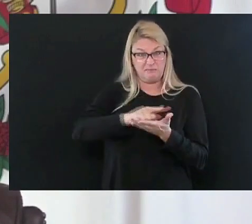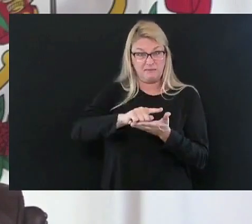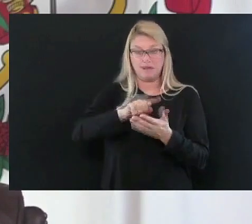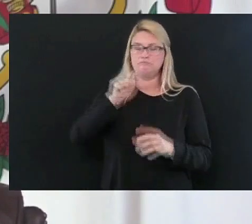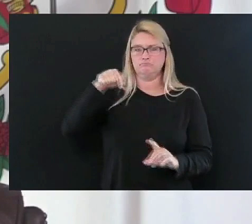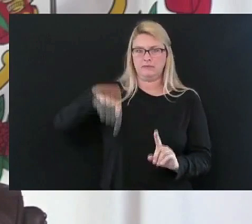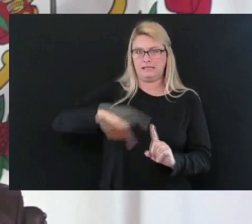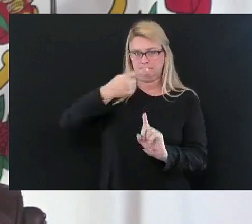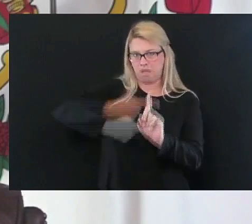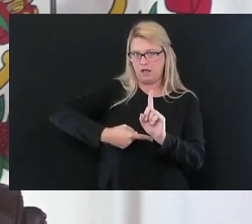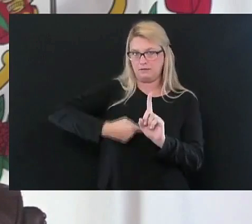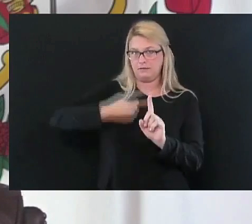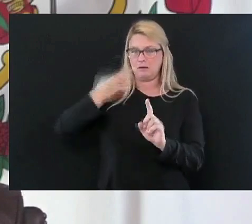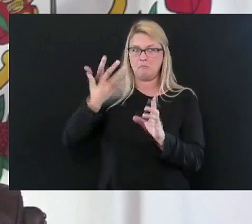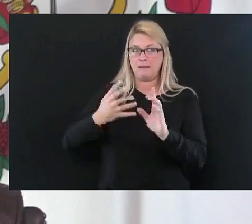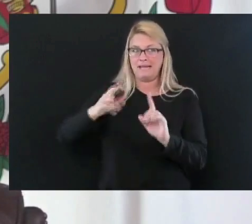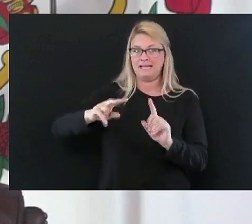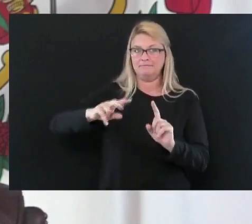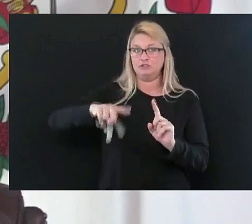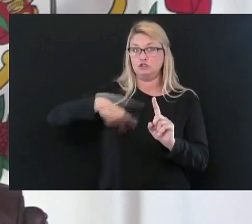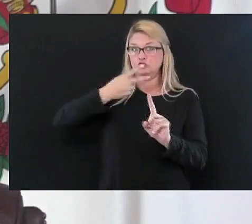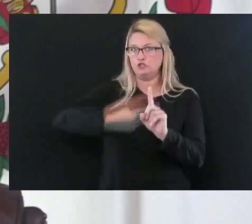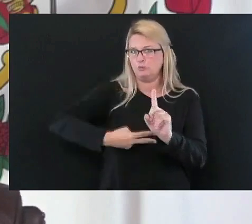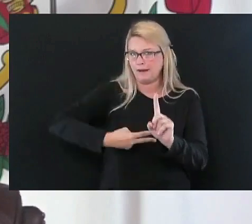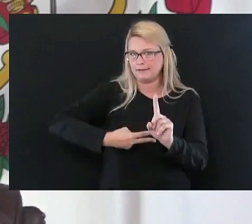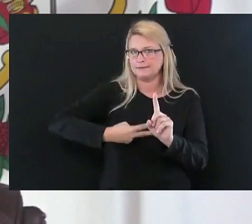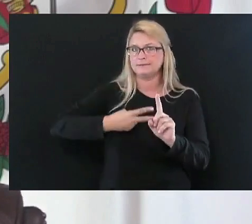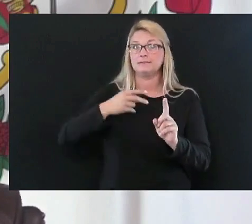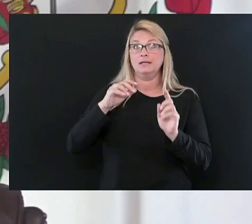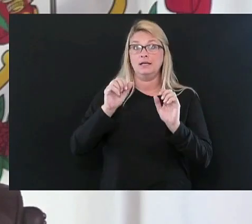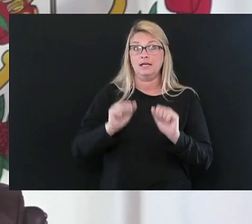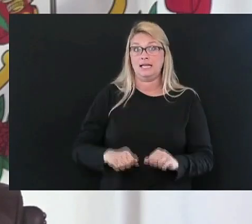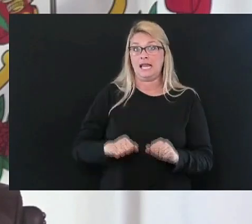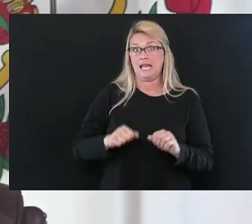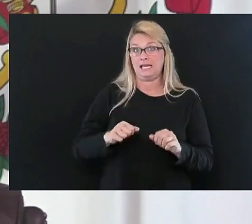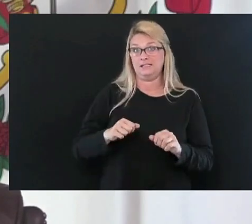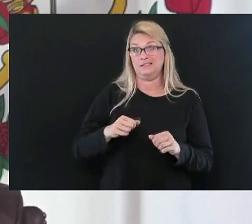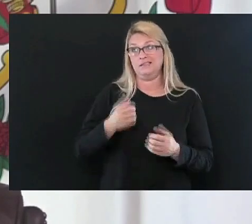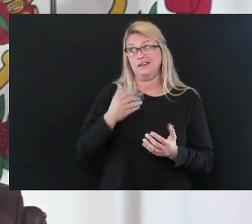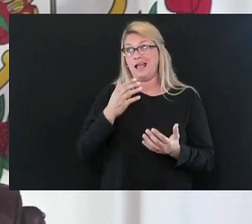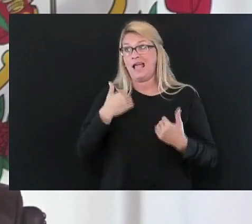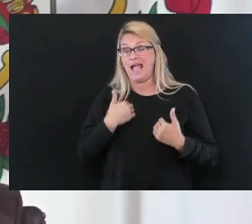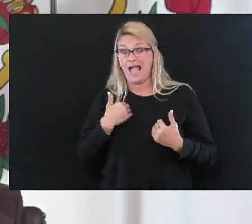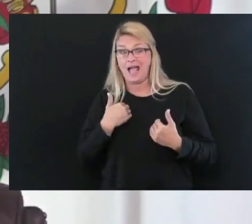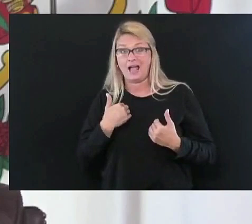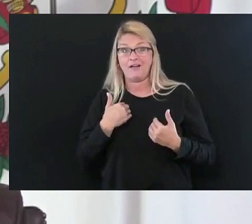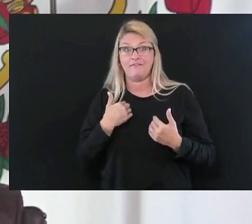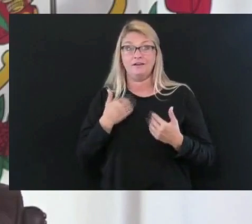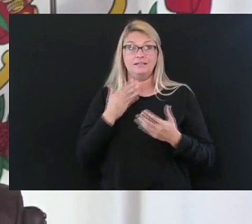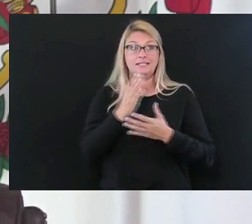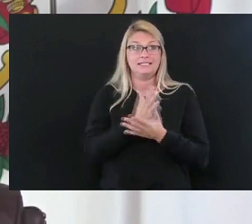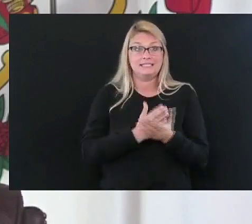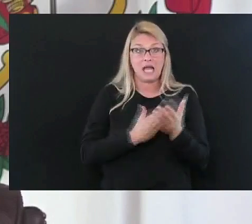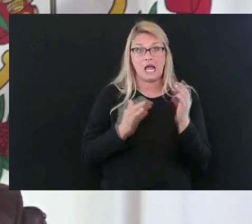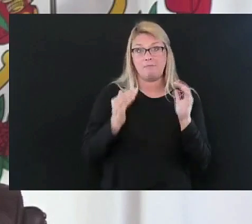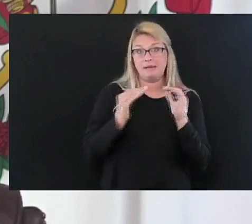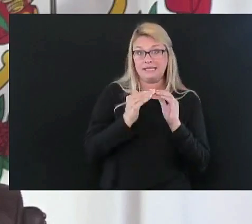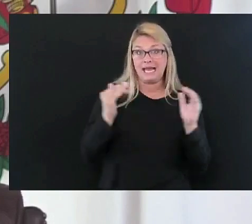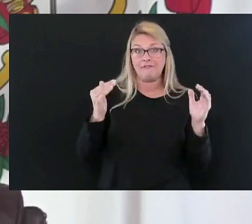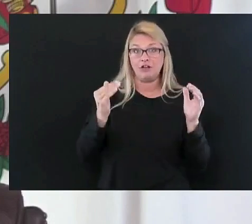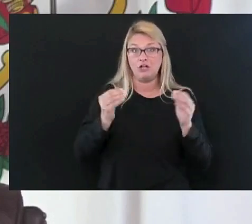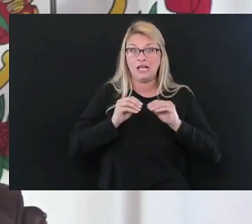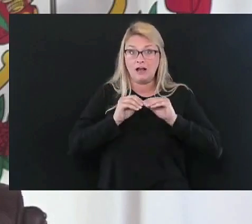or next. So the vaccine could go into some level of distribution by the end